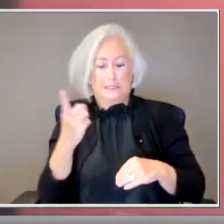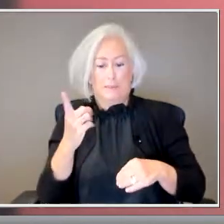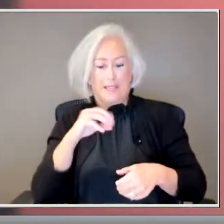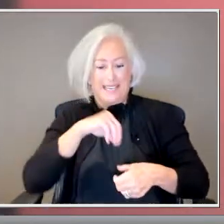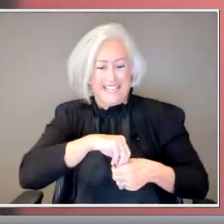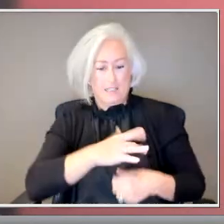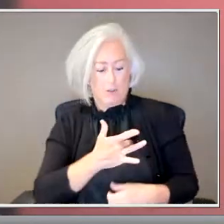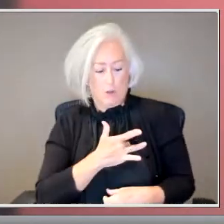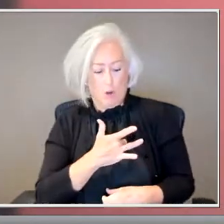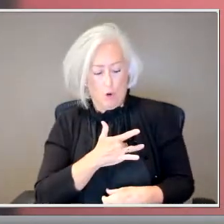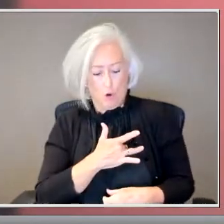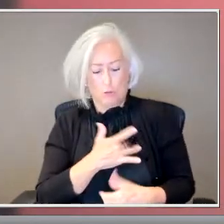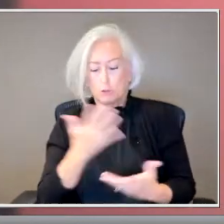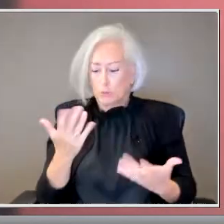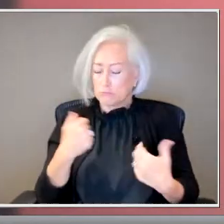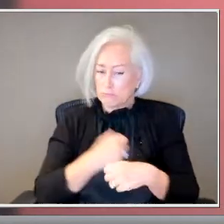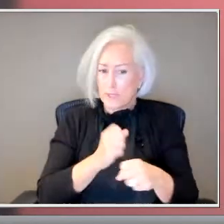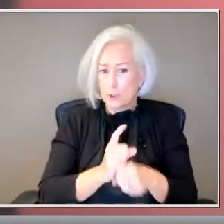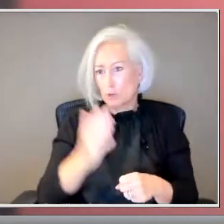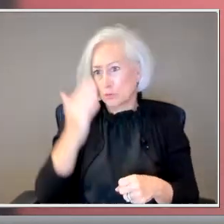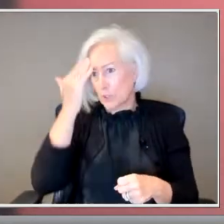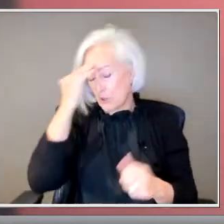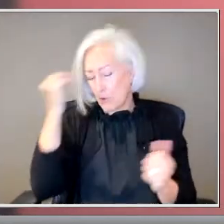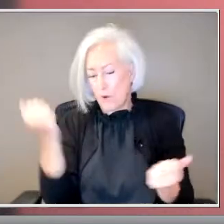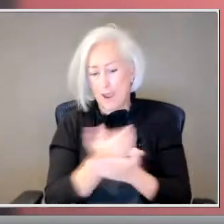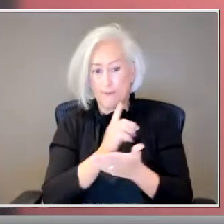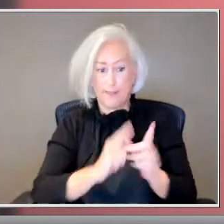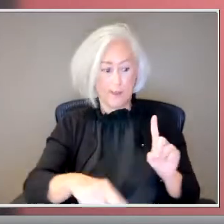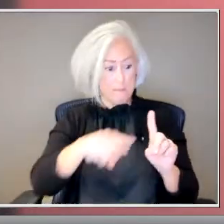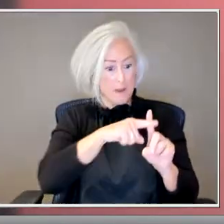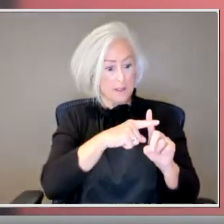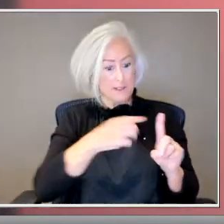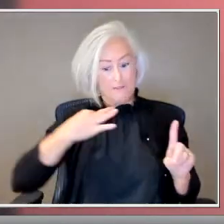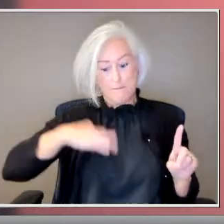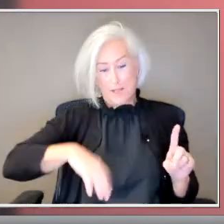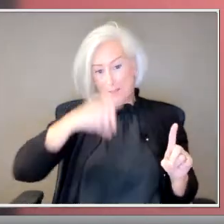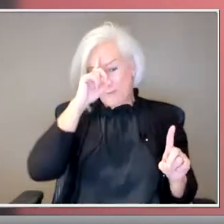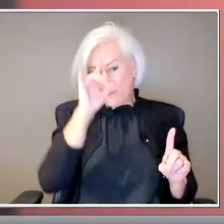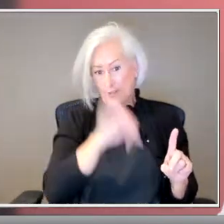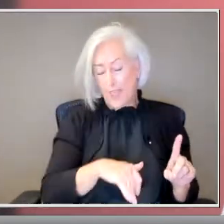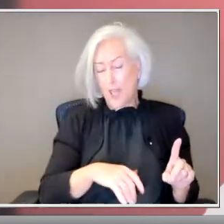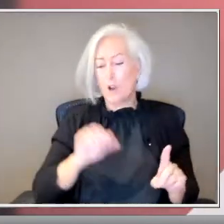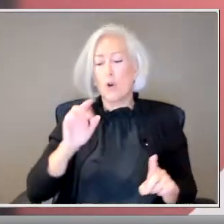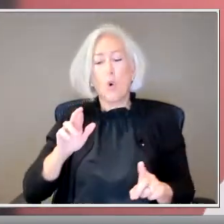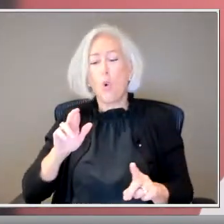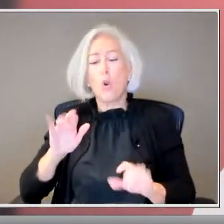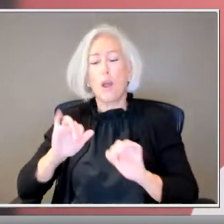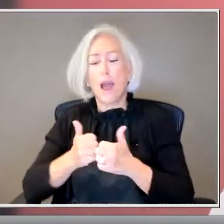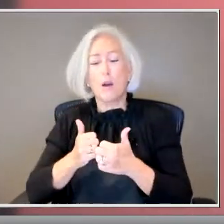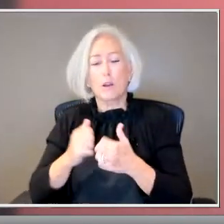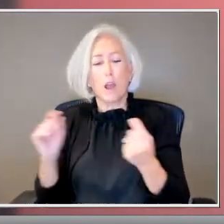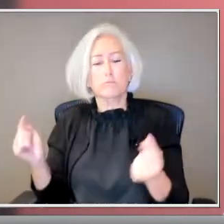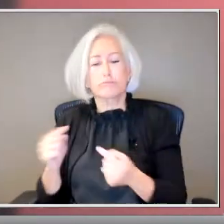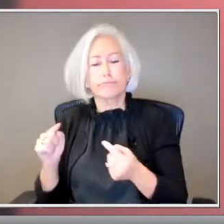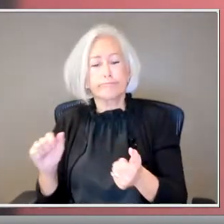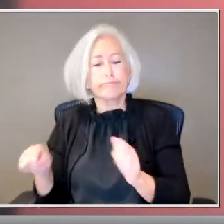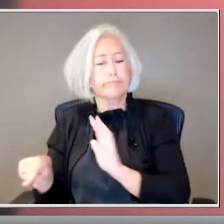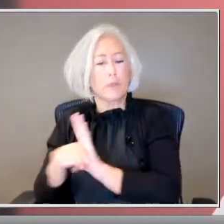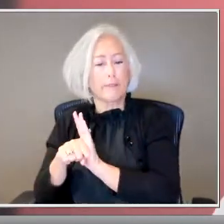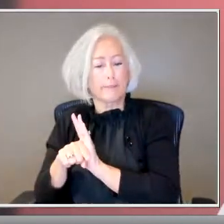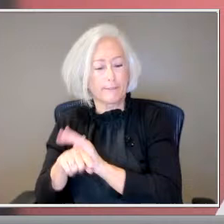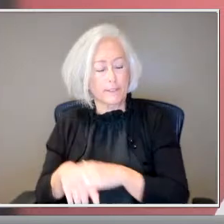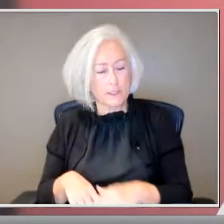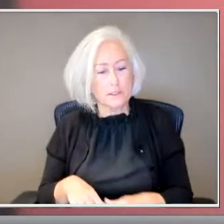pros and cons. On the other hand, we are also an academic center. We participate in research. So while participating in research, we always get